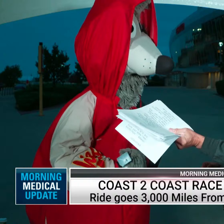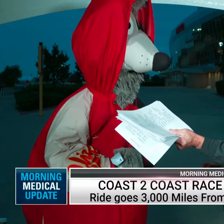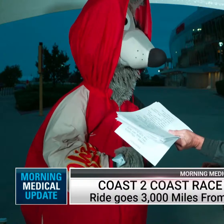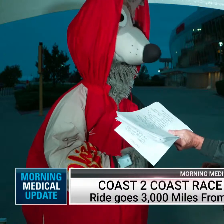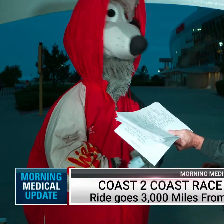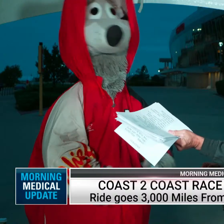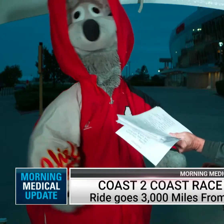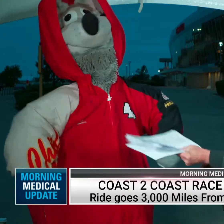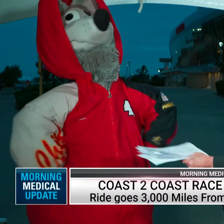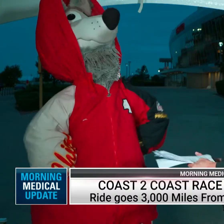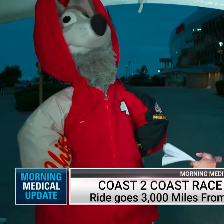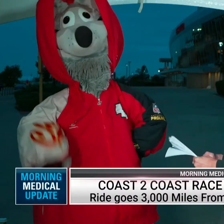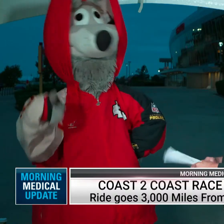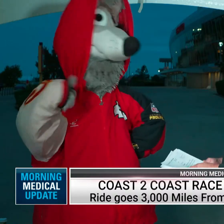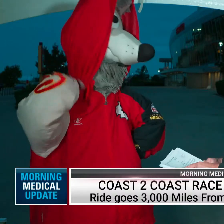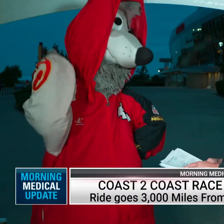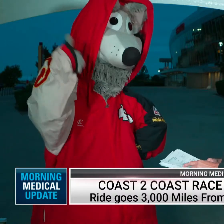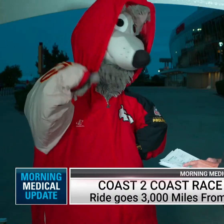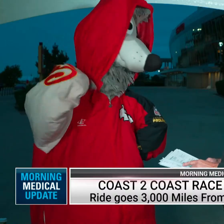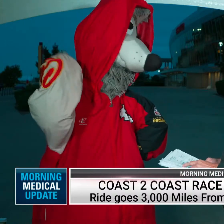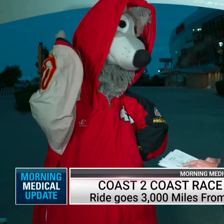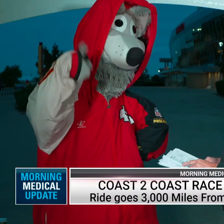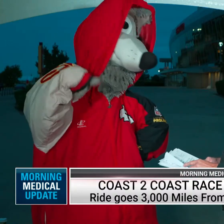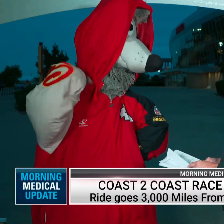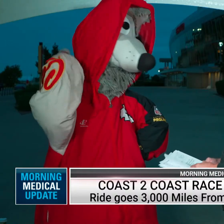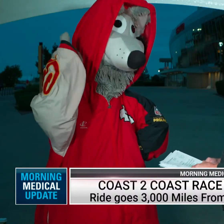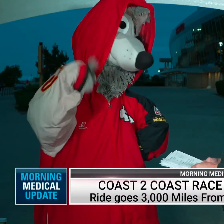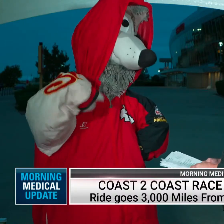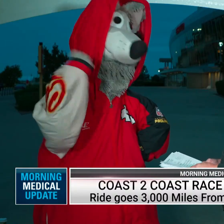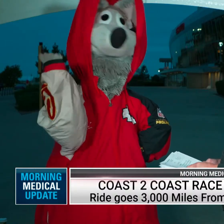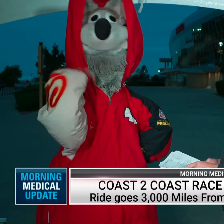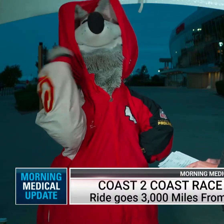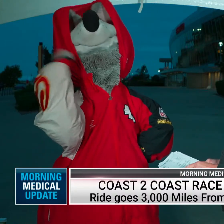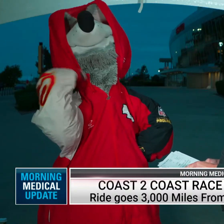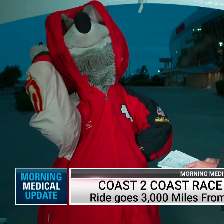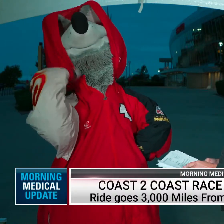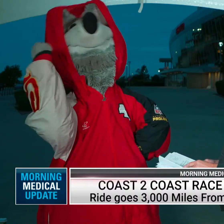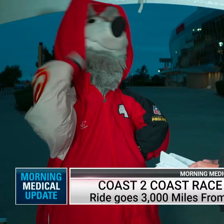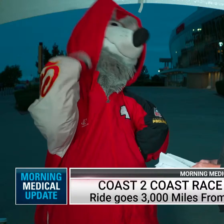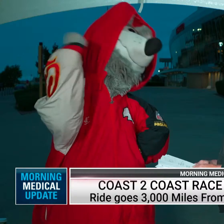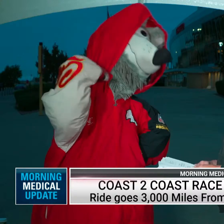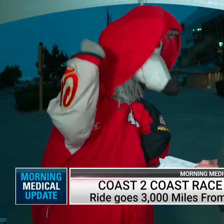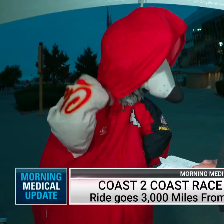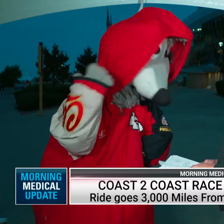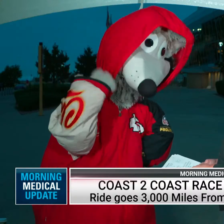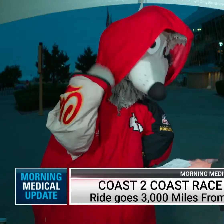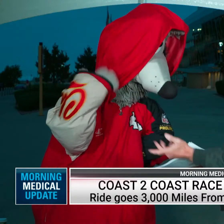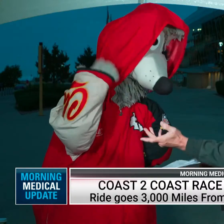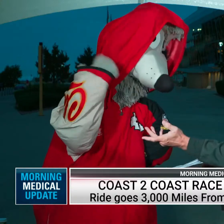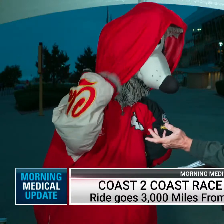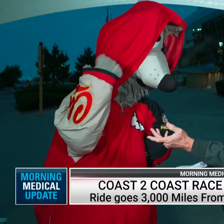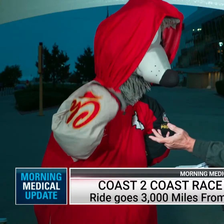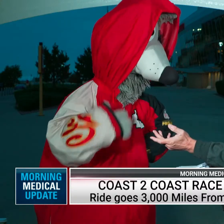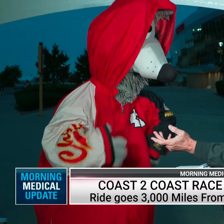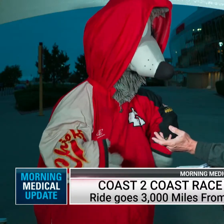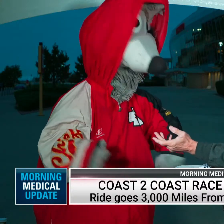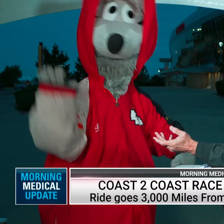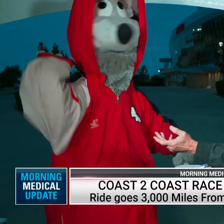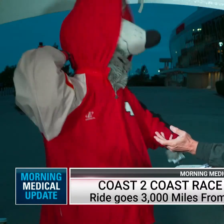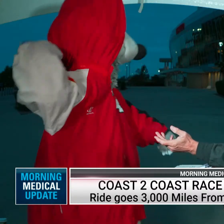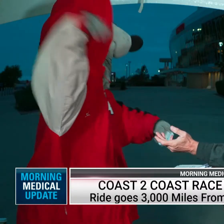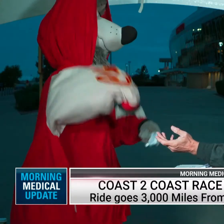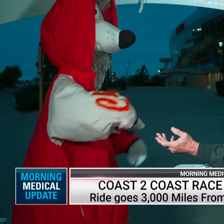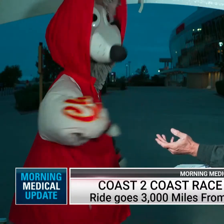these riders as they are headed out? A little crazy, huh? Tell you what, you think you'd pedal along with